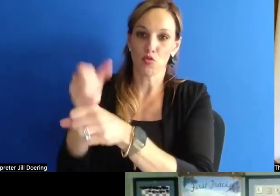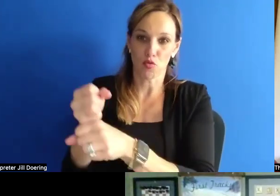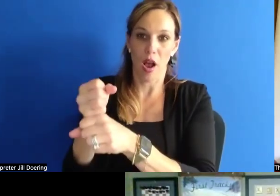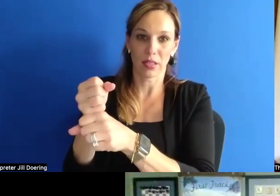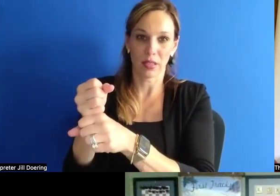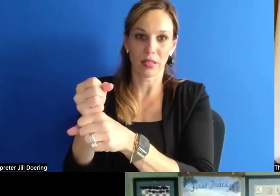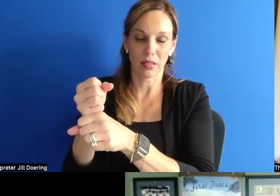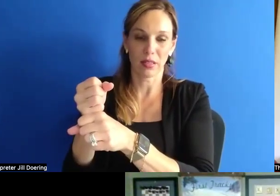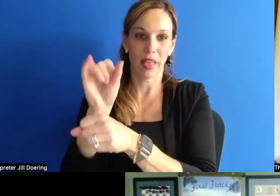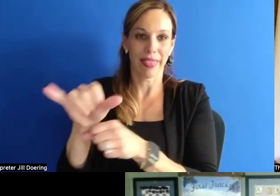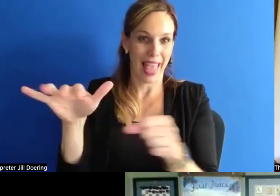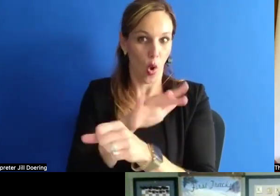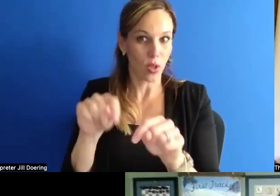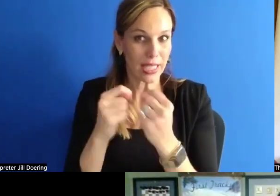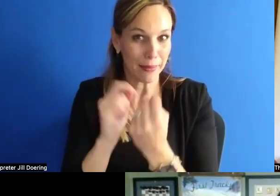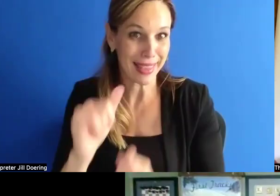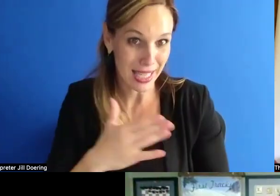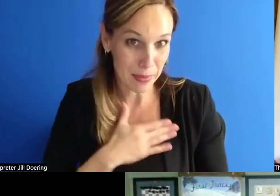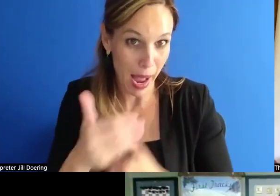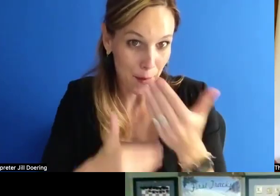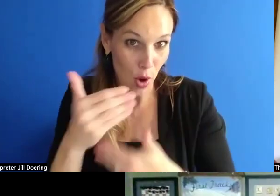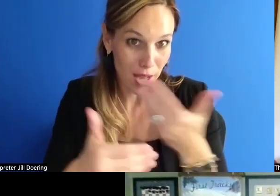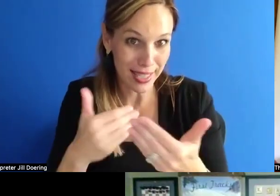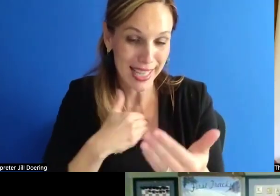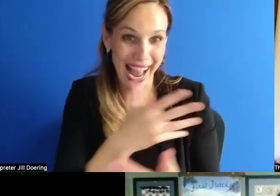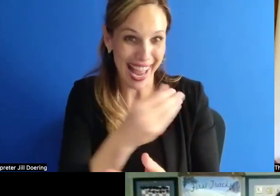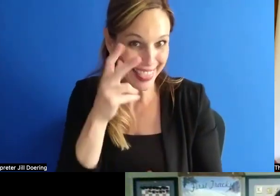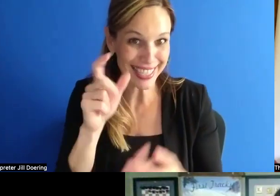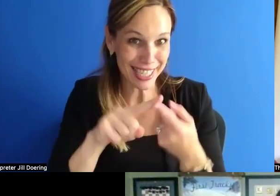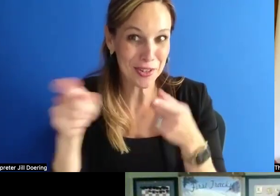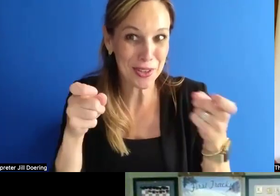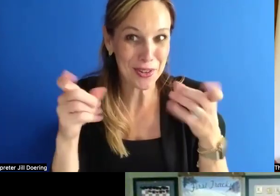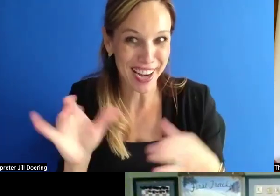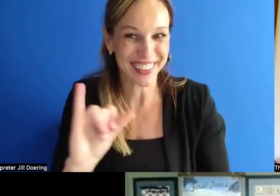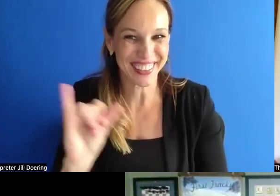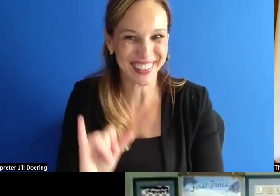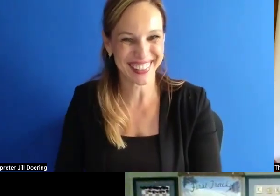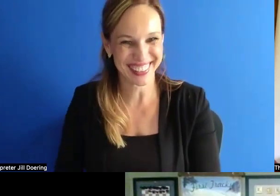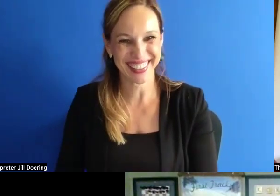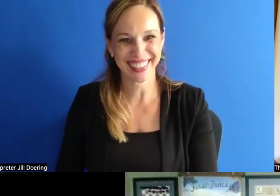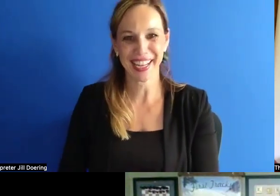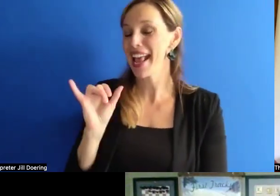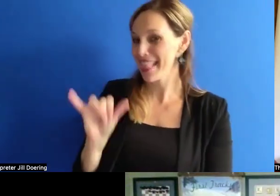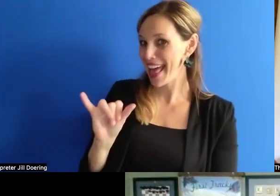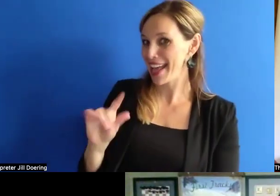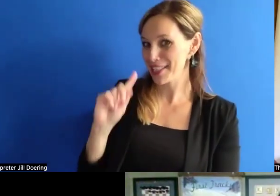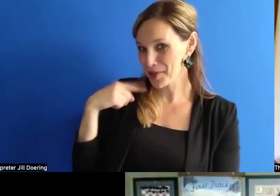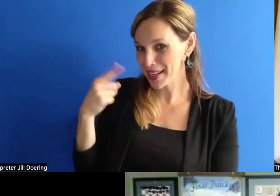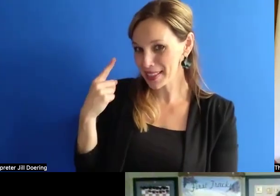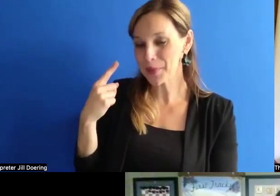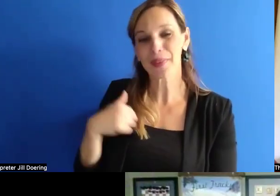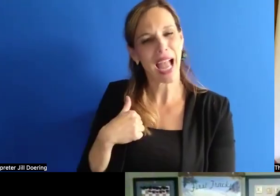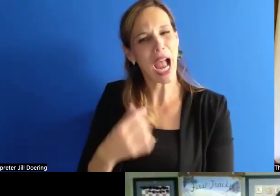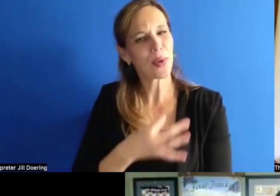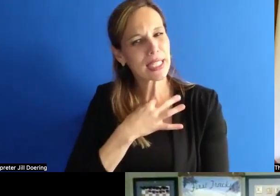like that is what my process is, and listening to the director. Yeah, that's crazy because I'm always curious about